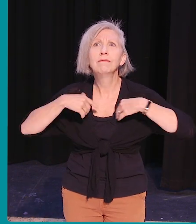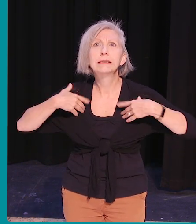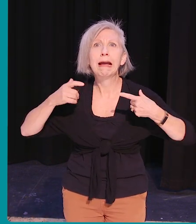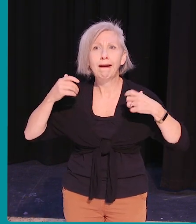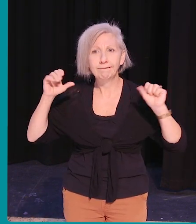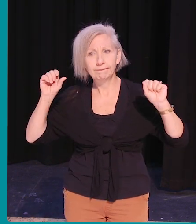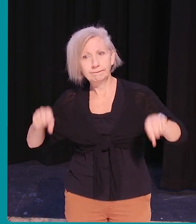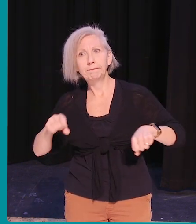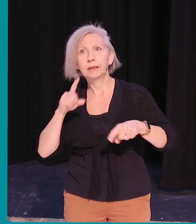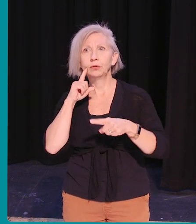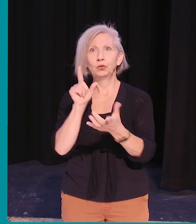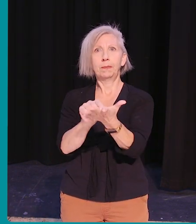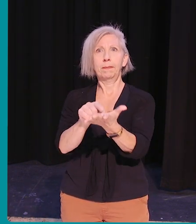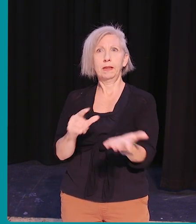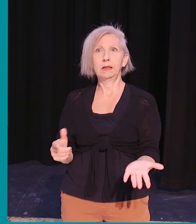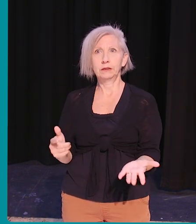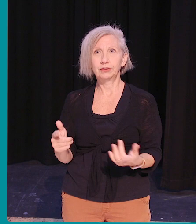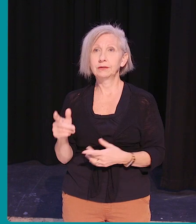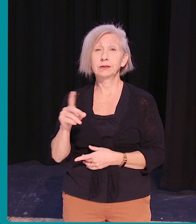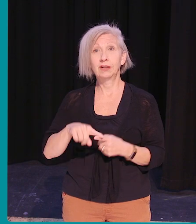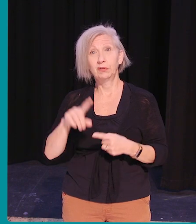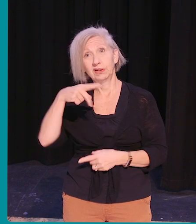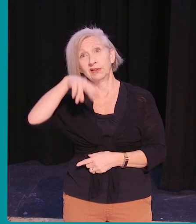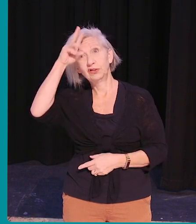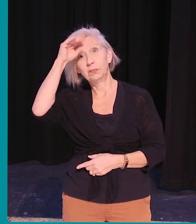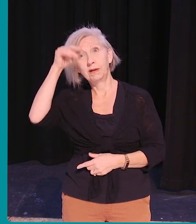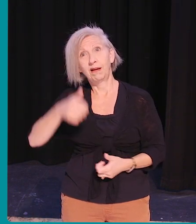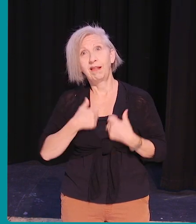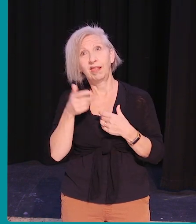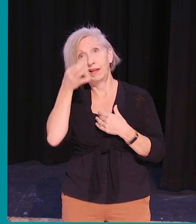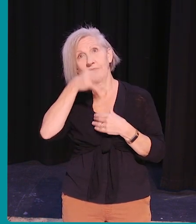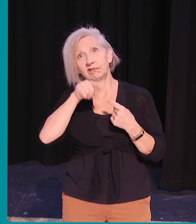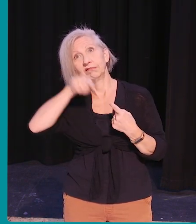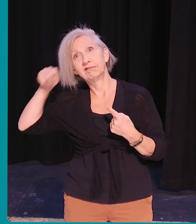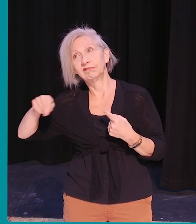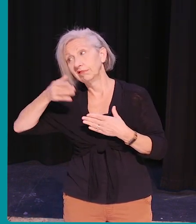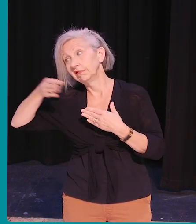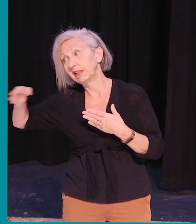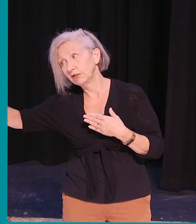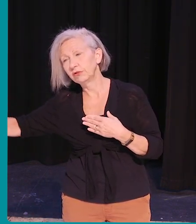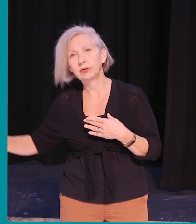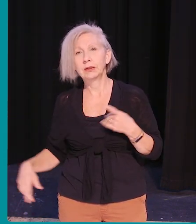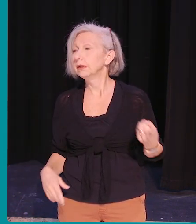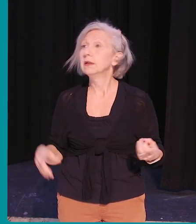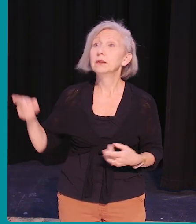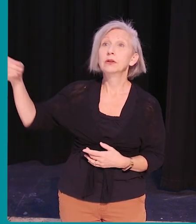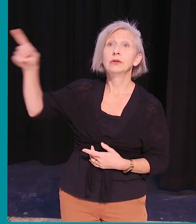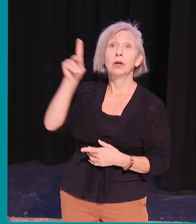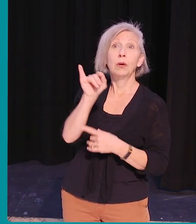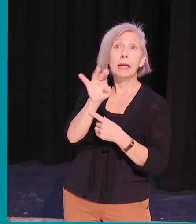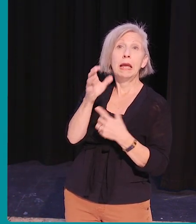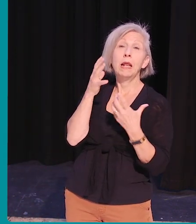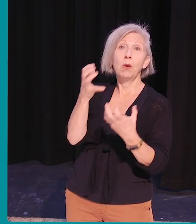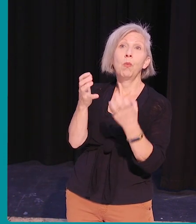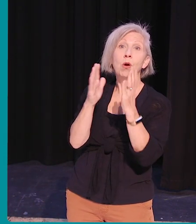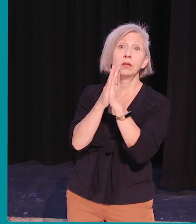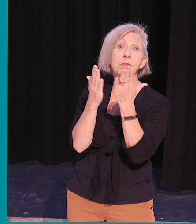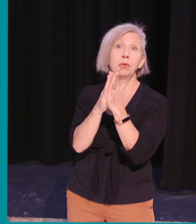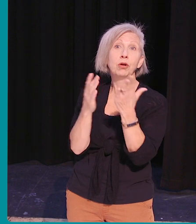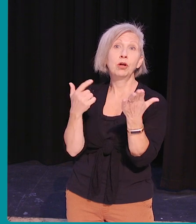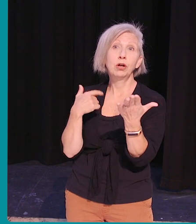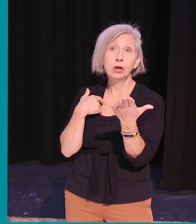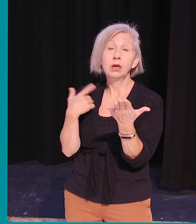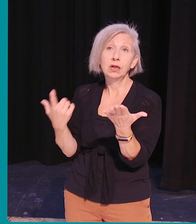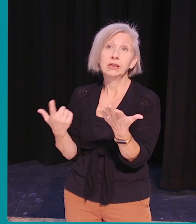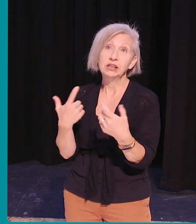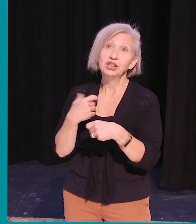The Katies of the world rise up and like, dang, Katie, you're sharing some really awesome content, right? And if Katie wants a book today, she can be up and running in 5 minutes. It's called a